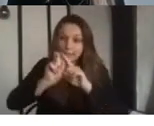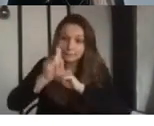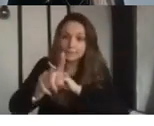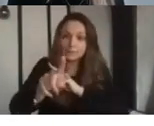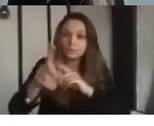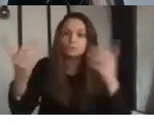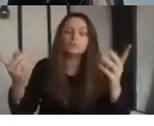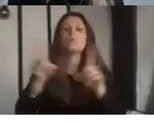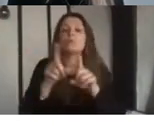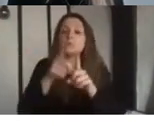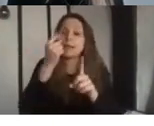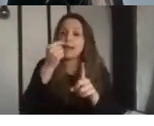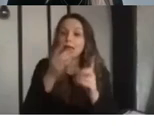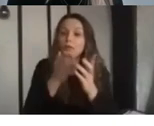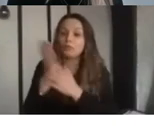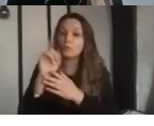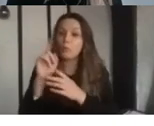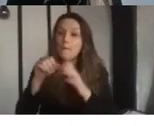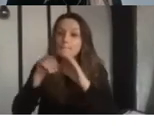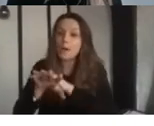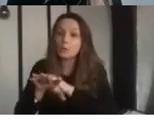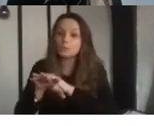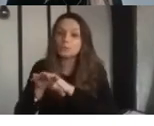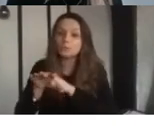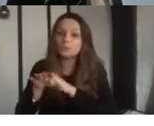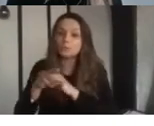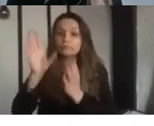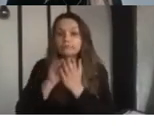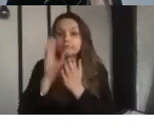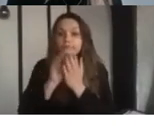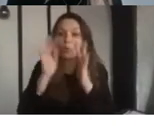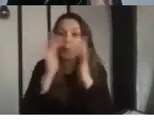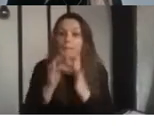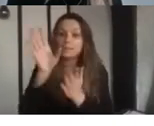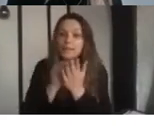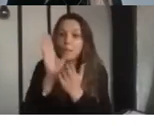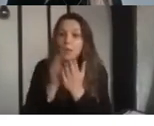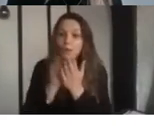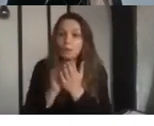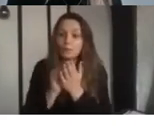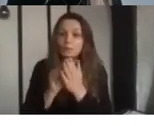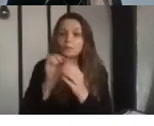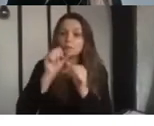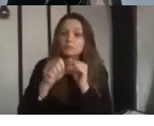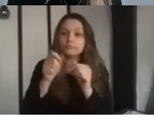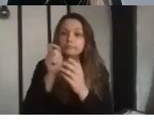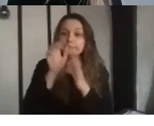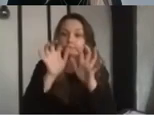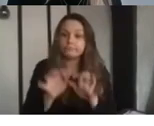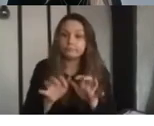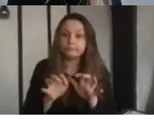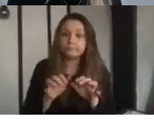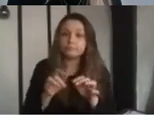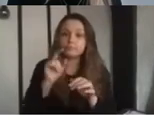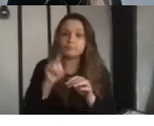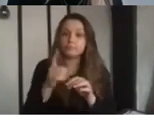via post. So download a form from the website, fill it in, return it to the address detailed on